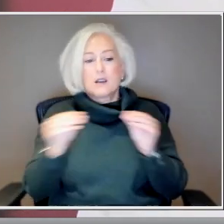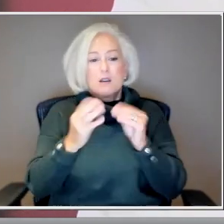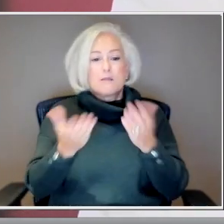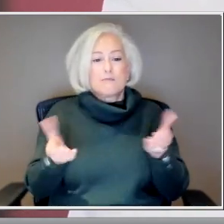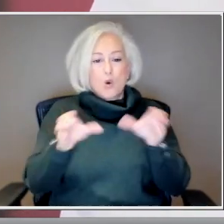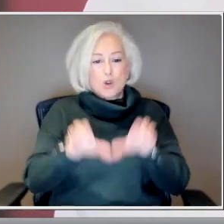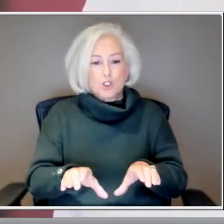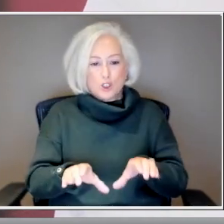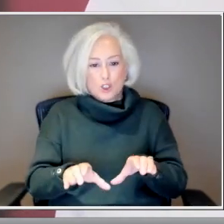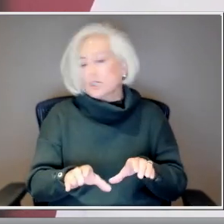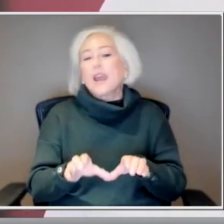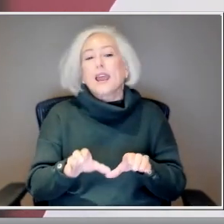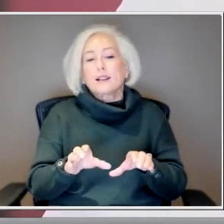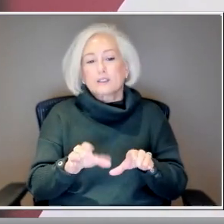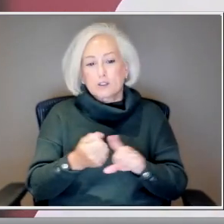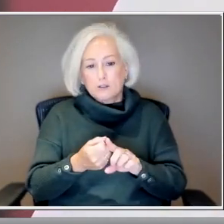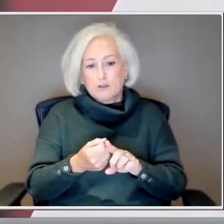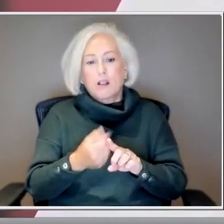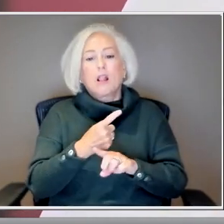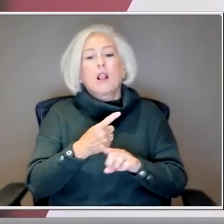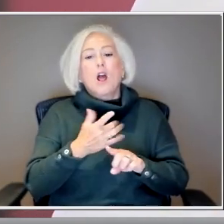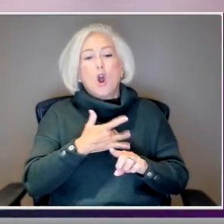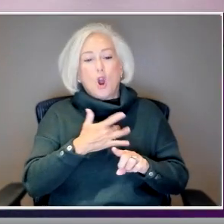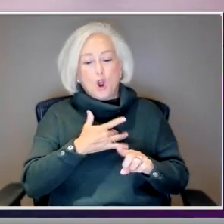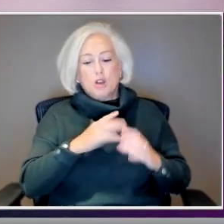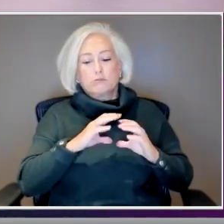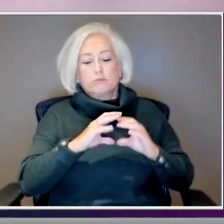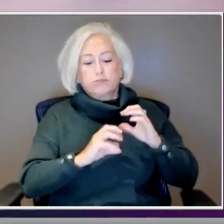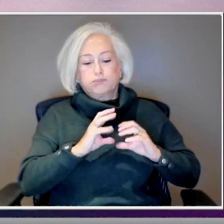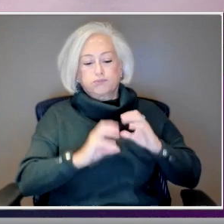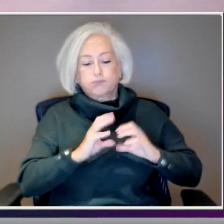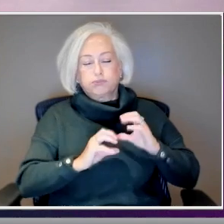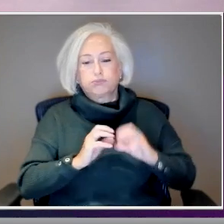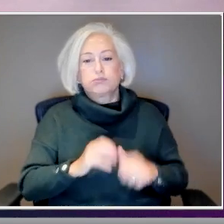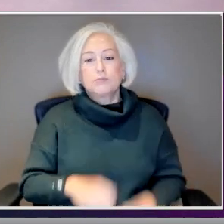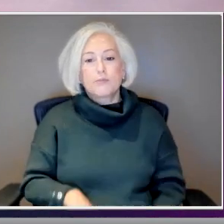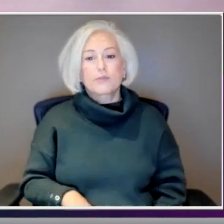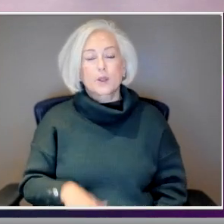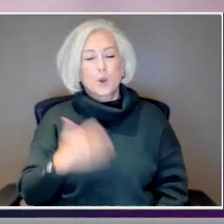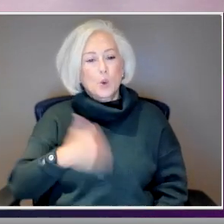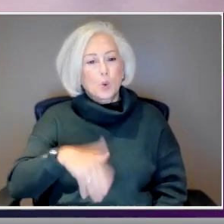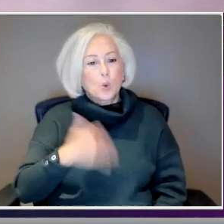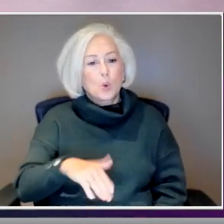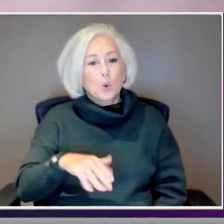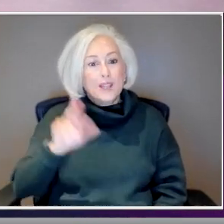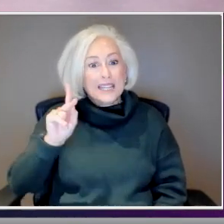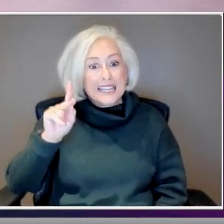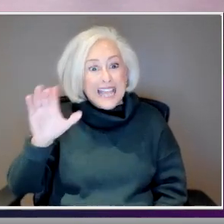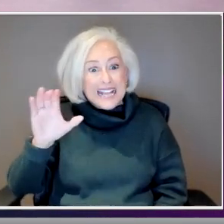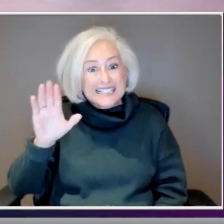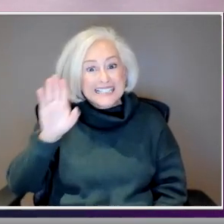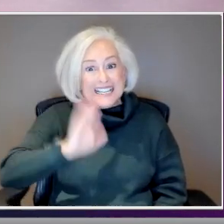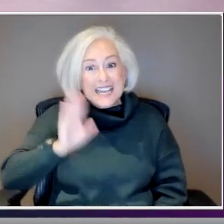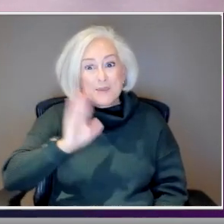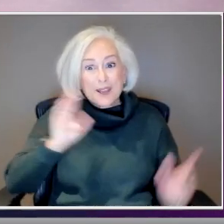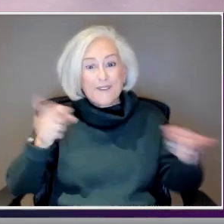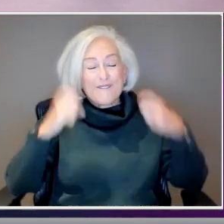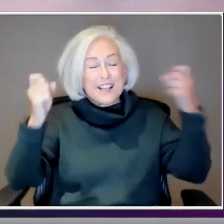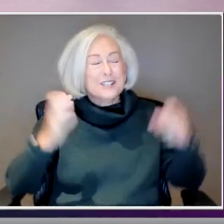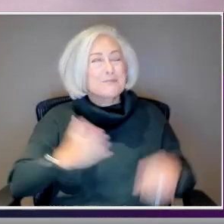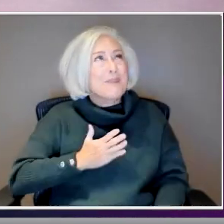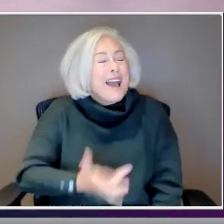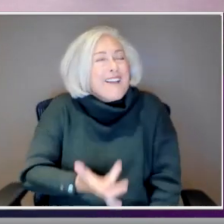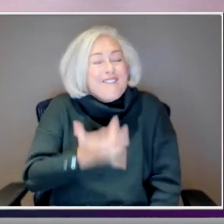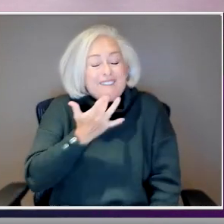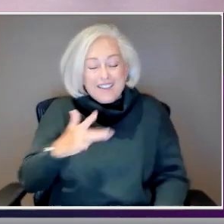prone to arrhythmias because they were drinking more as well. Gosh, the Kansas City Beer Festival is my favorite event in all of